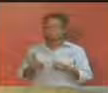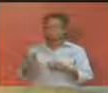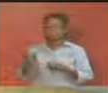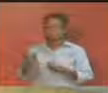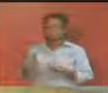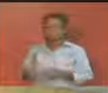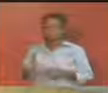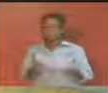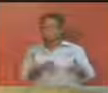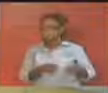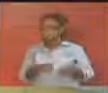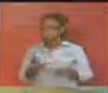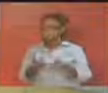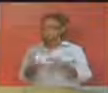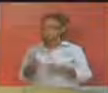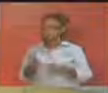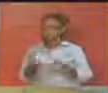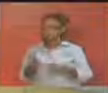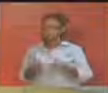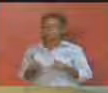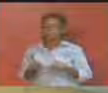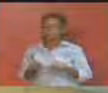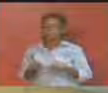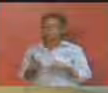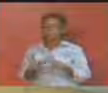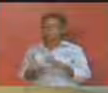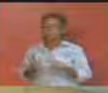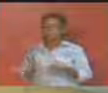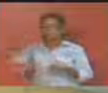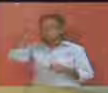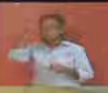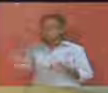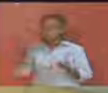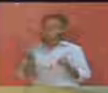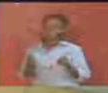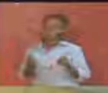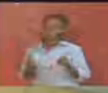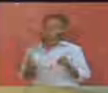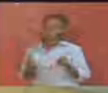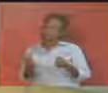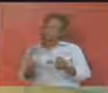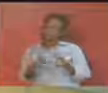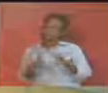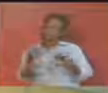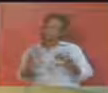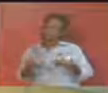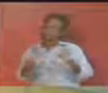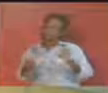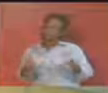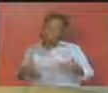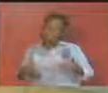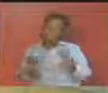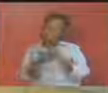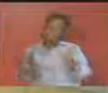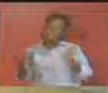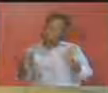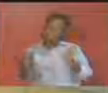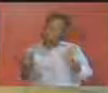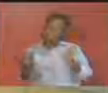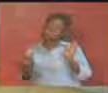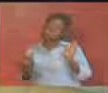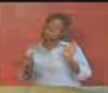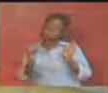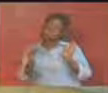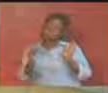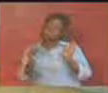What difference is it as opposed to bringing in a vaccine that's FDA approved in terms of possible